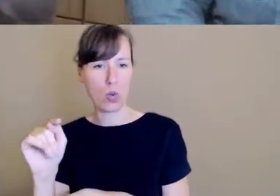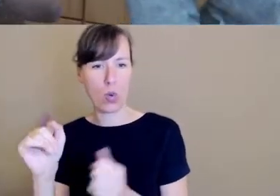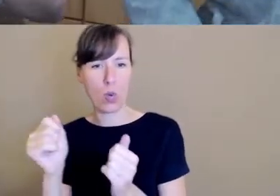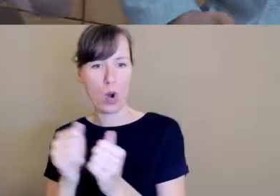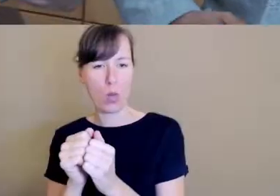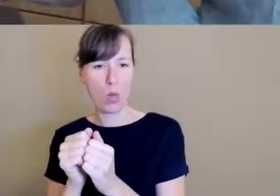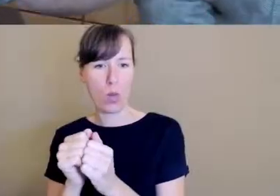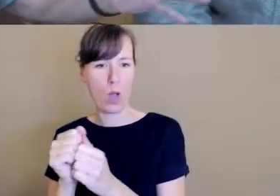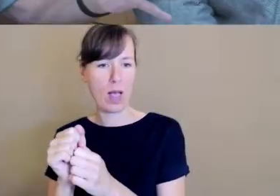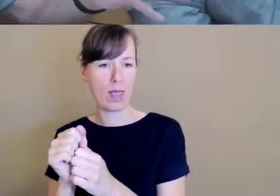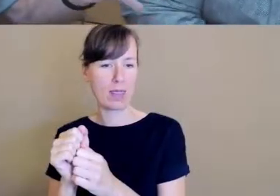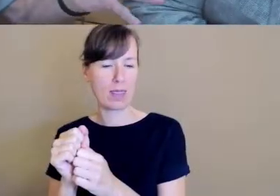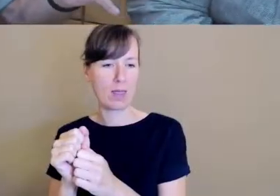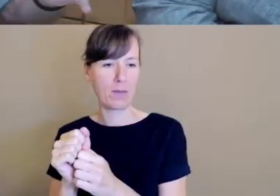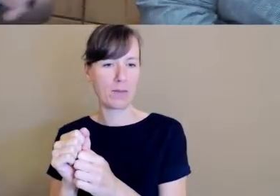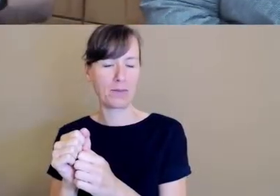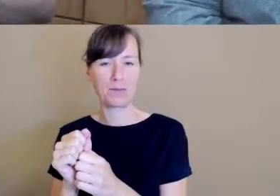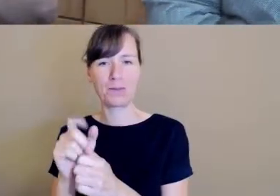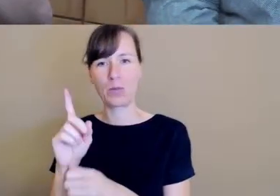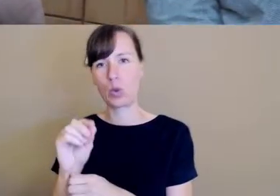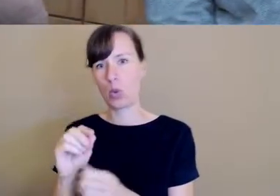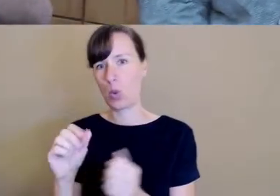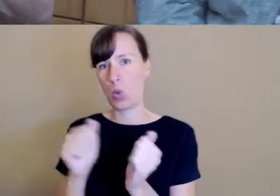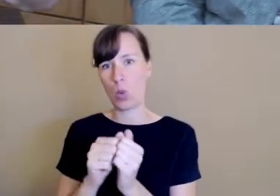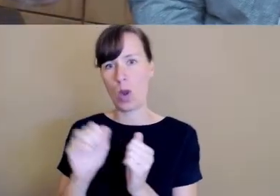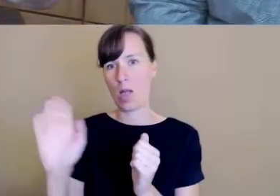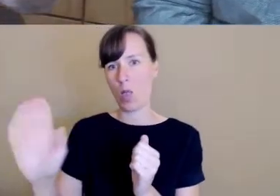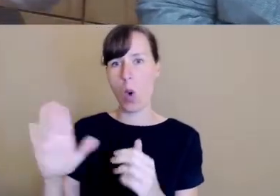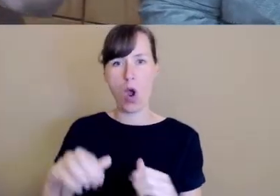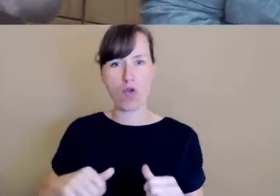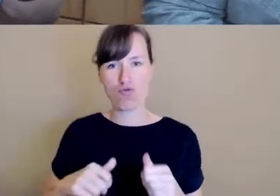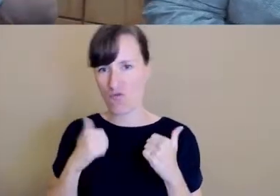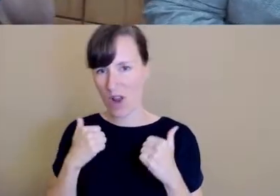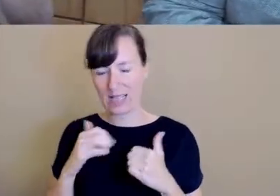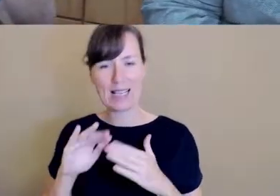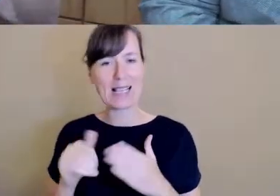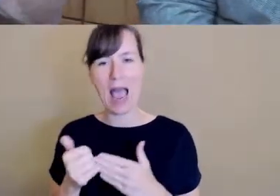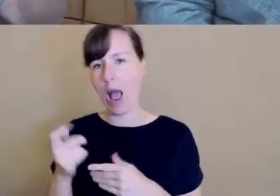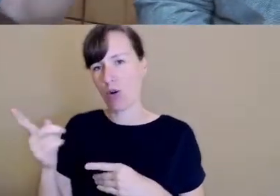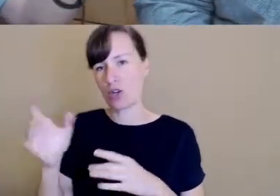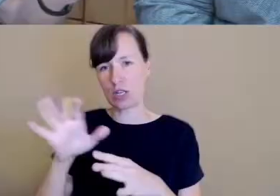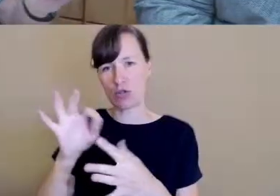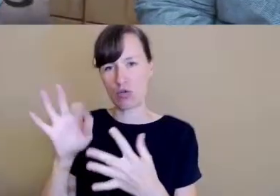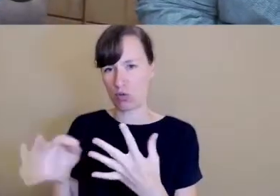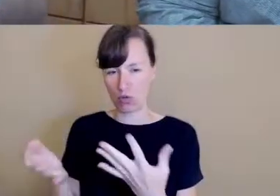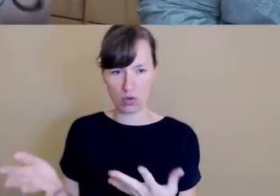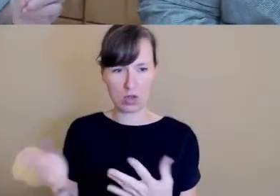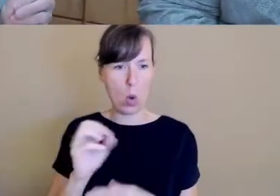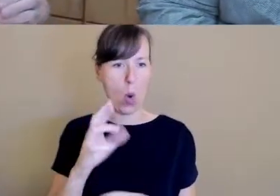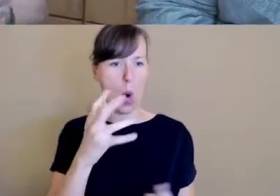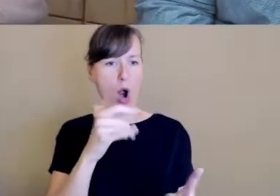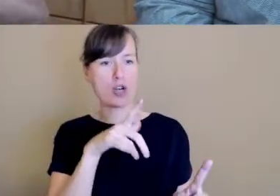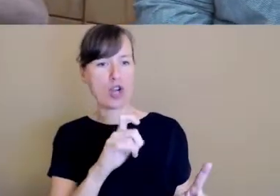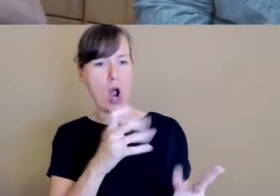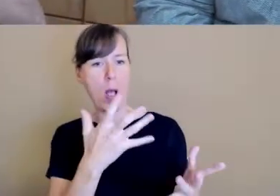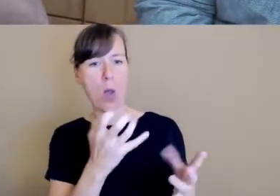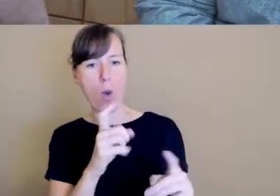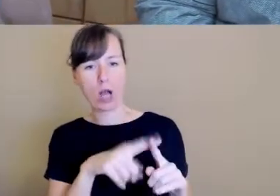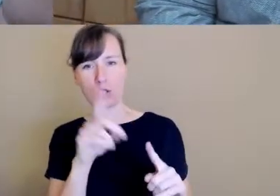her residents and however she chooses to do that, or if Charlie wants to do it with a ward walk through the